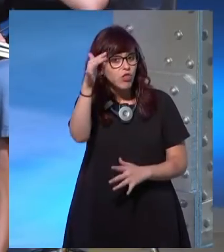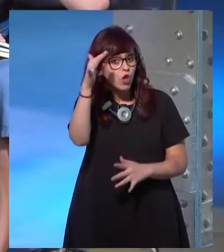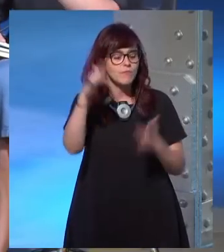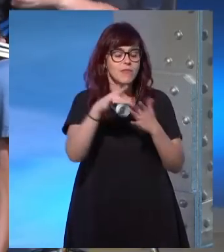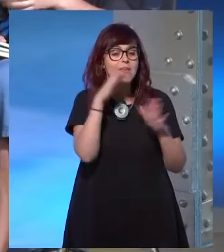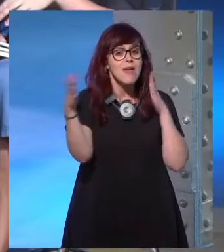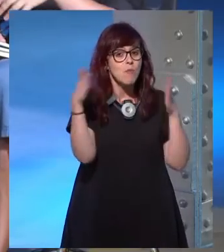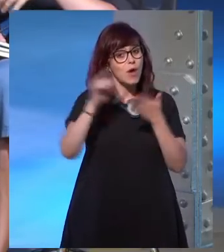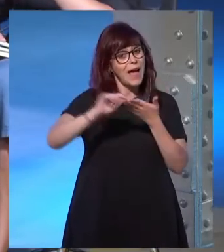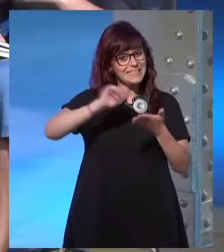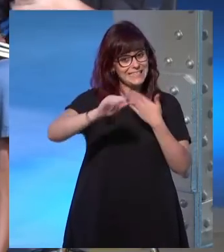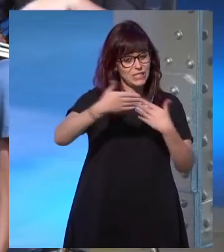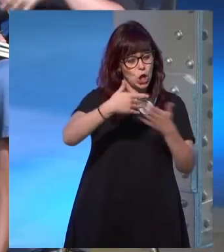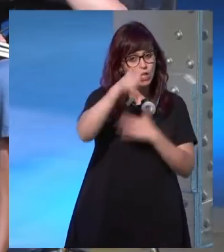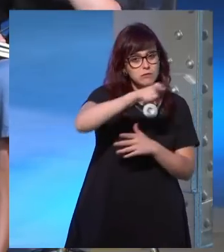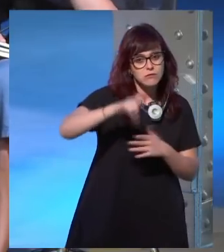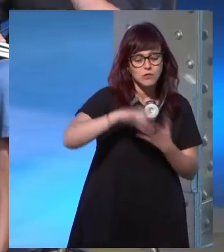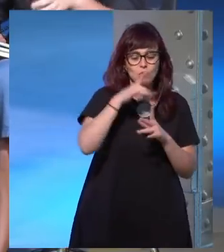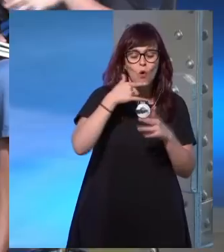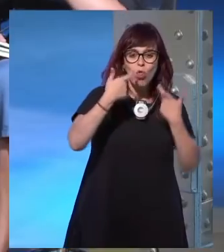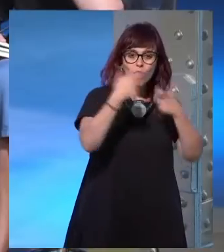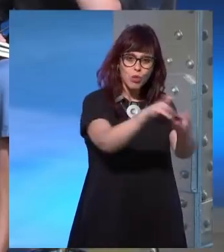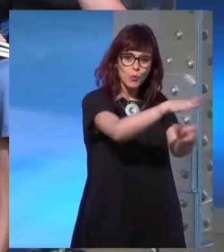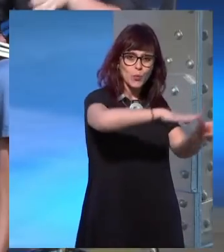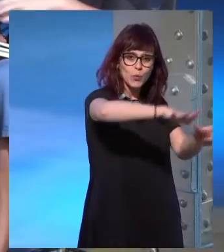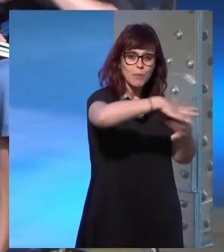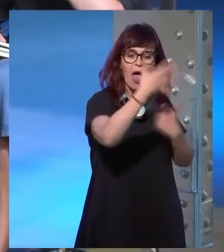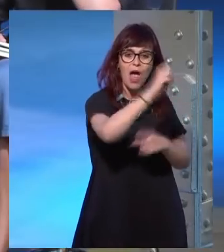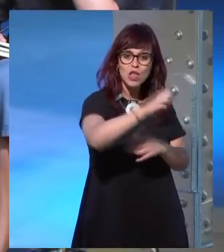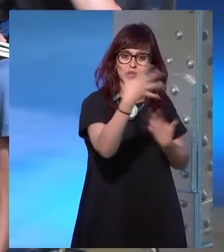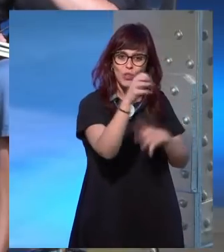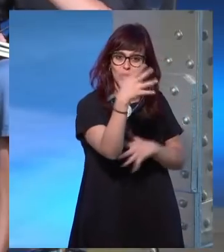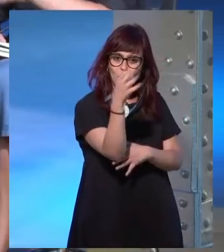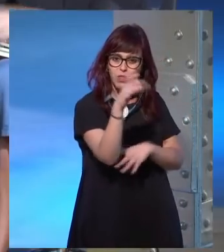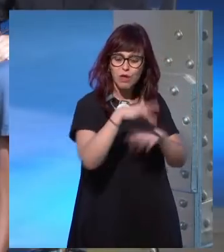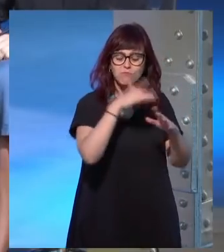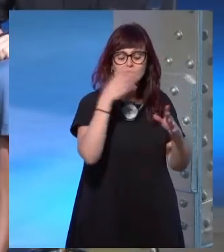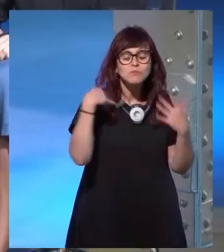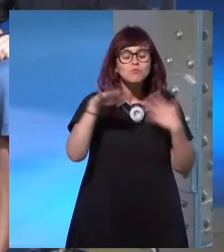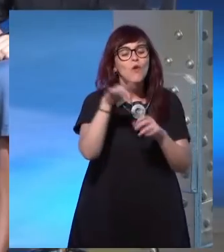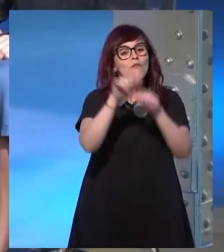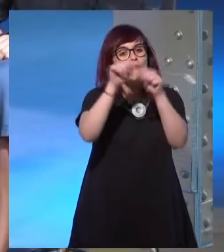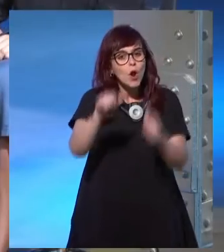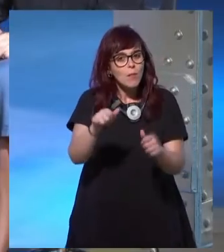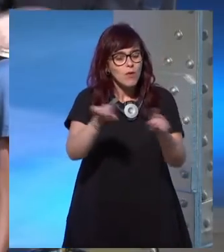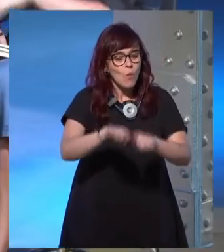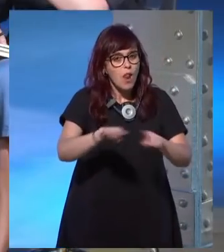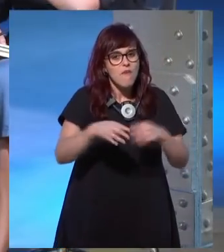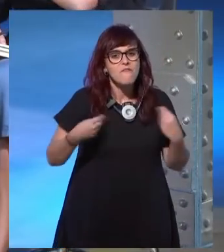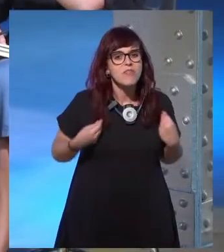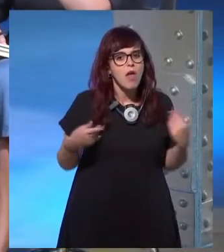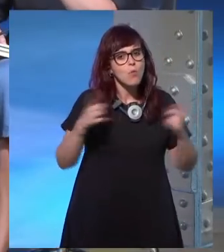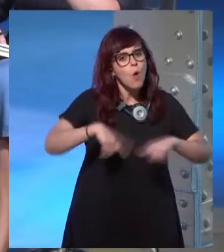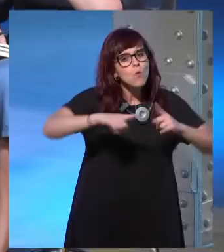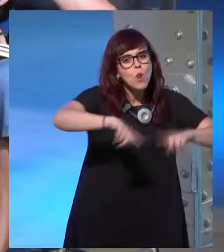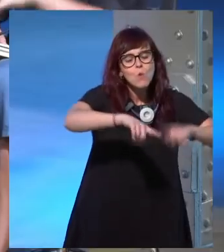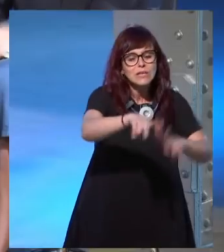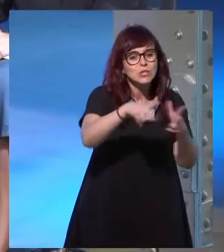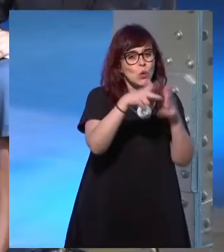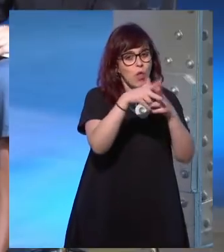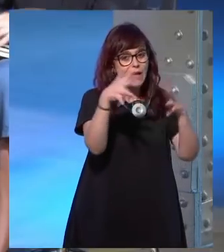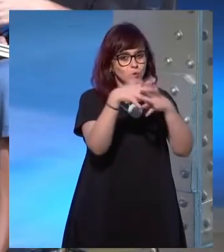tell us about those writers who used to live in wonderful places in the 50s. They only